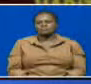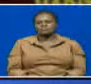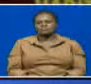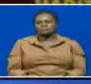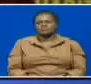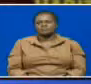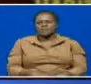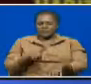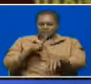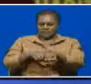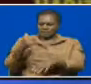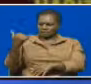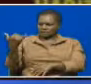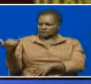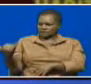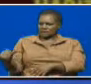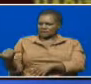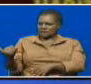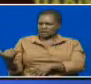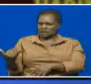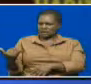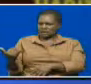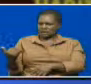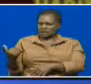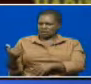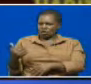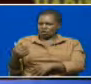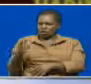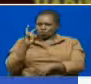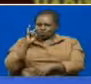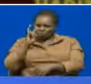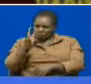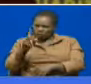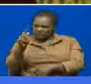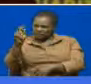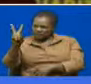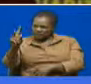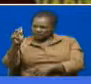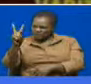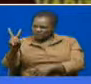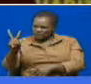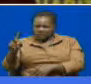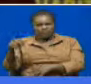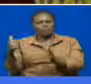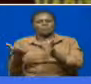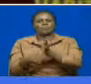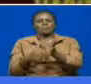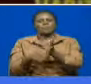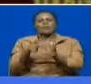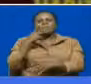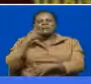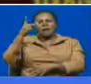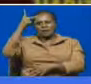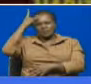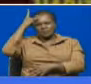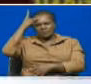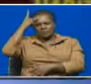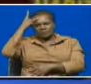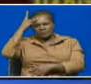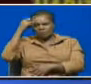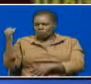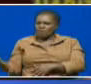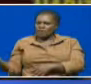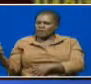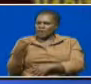child is unfortunately always behind a screen, that's a red flag. I have had parents who are just complaining my child has become a zombie. When they